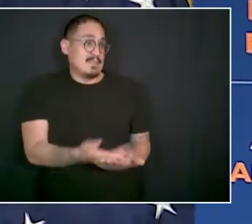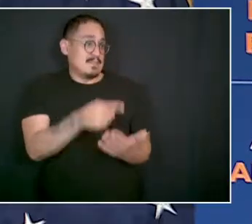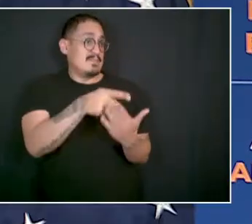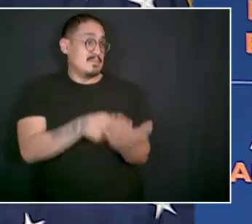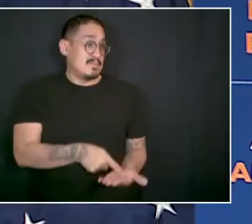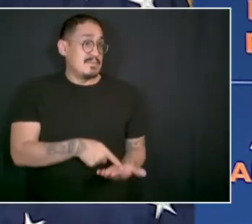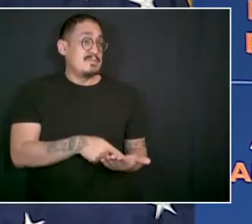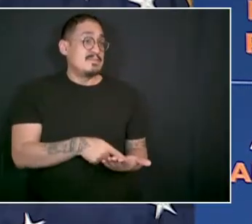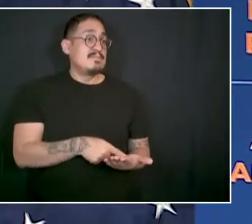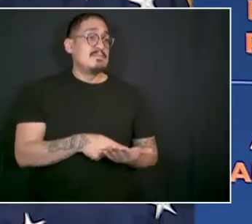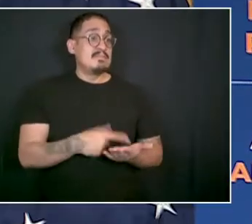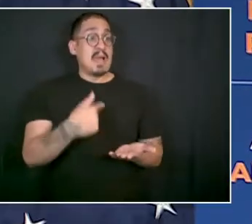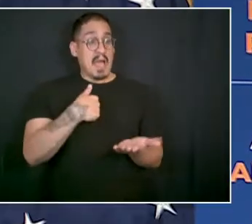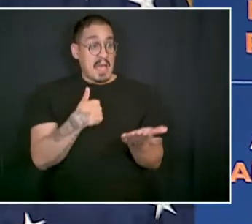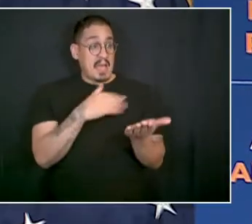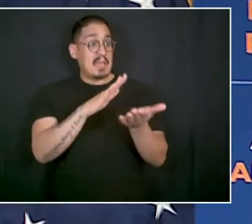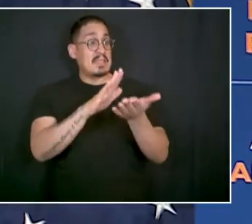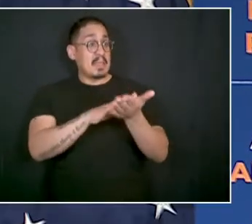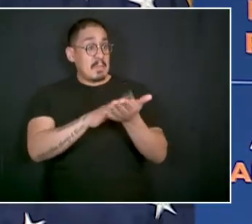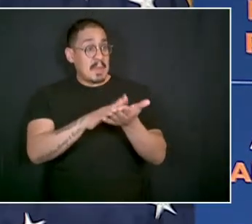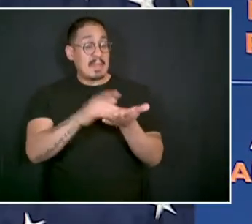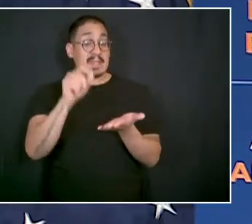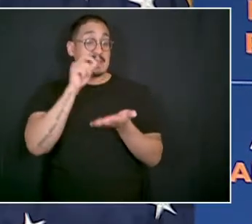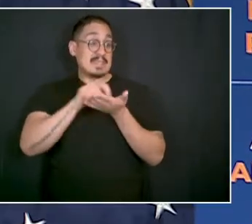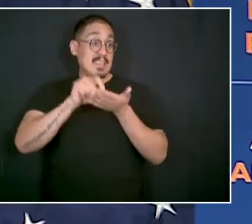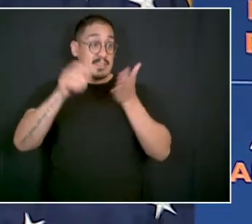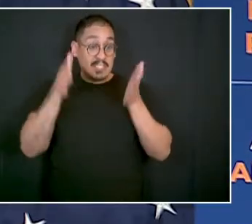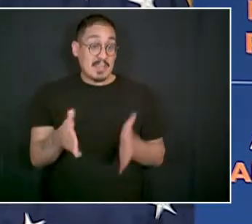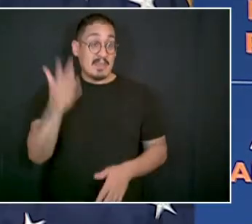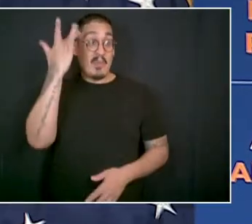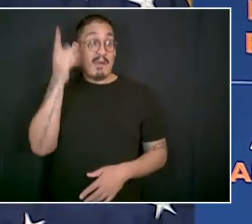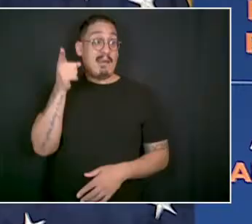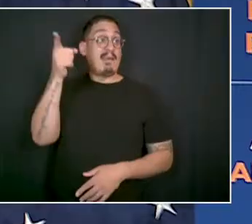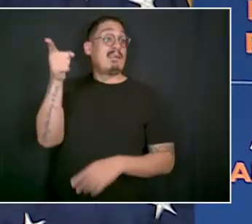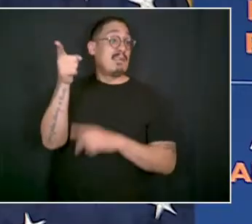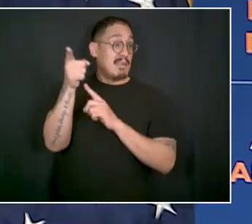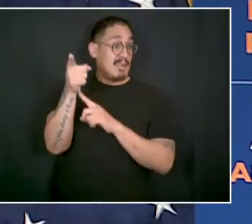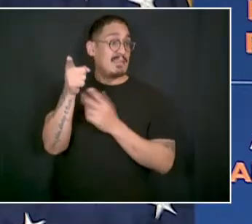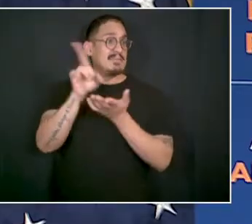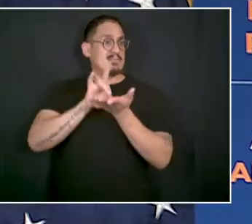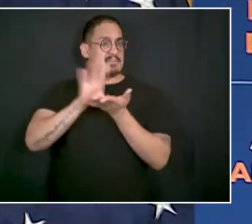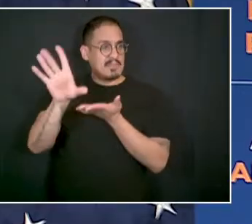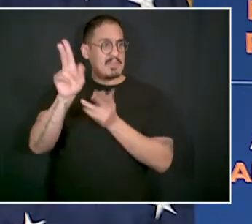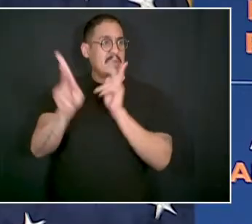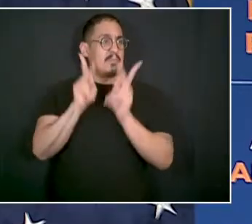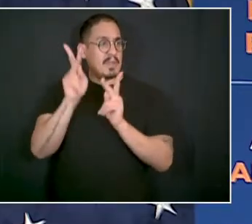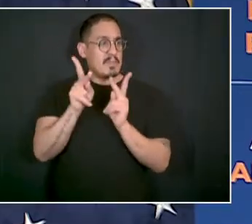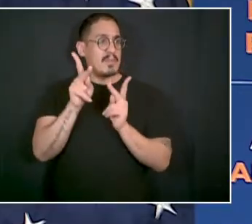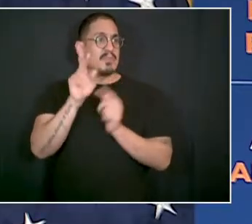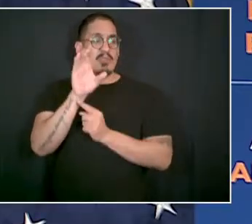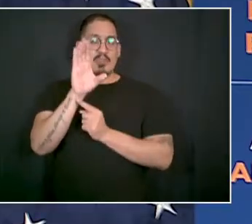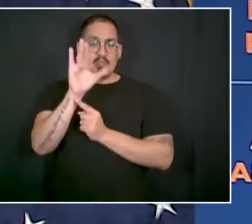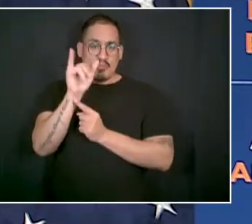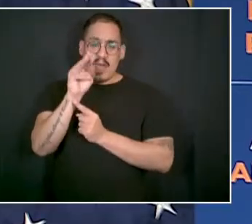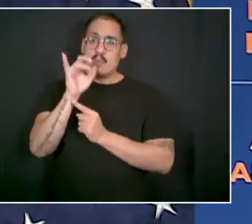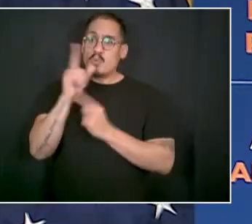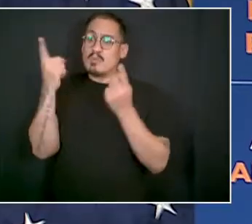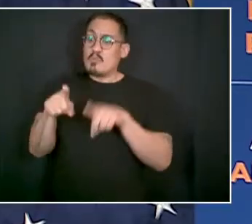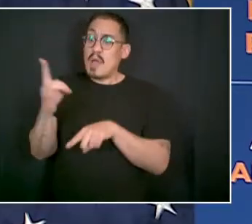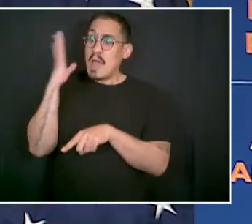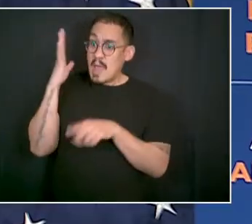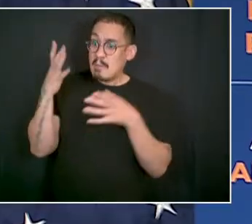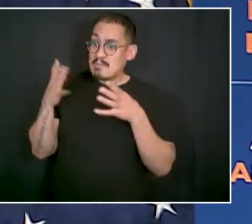to deal with anyone that commit a crime. And I've said that over and over again, and I'm looking to collaborate with all of our law enforcement